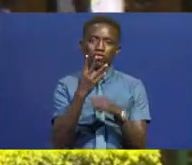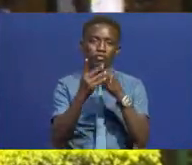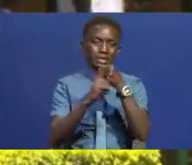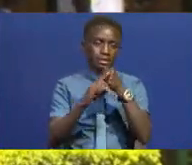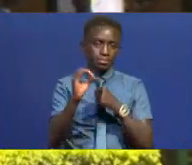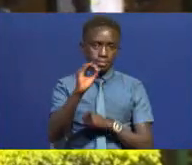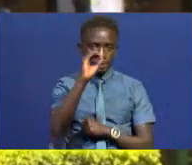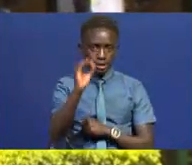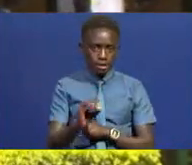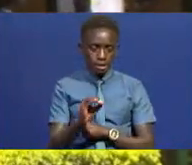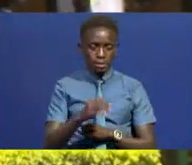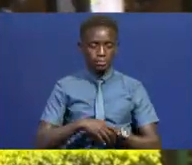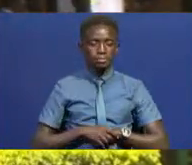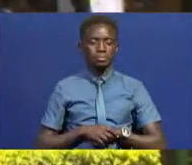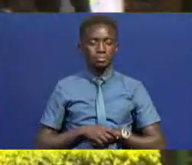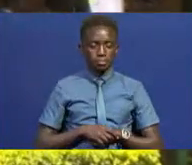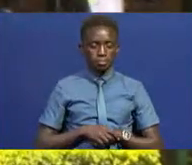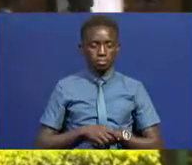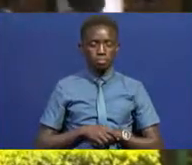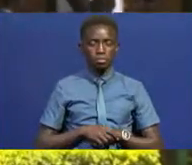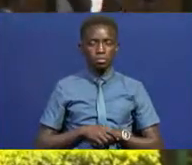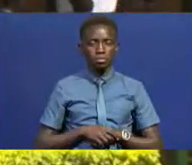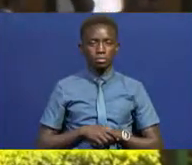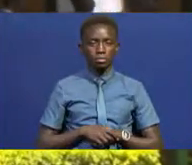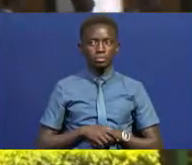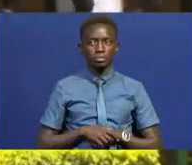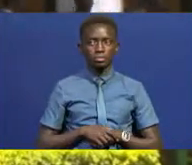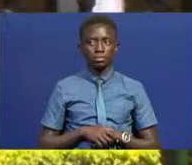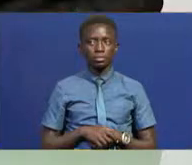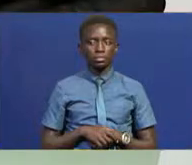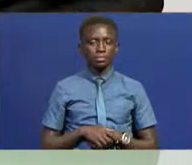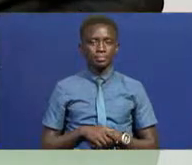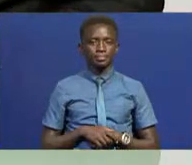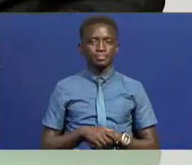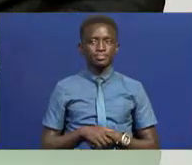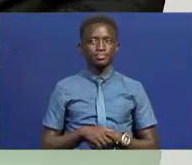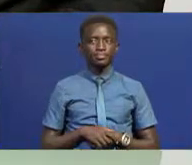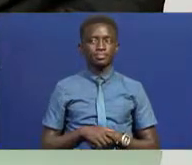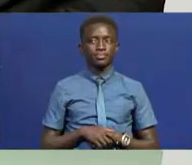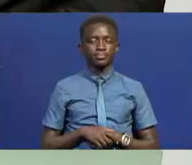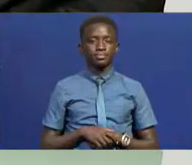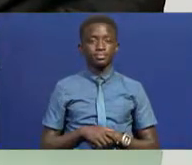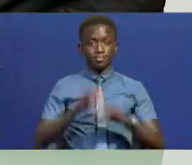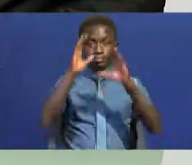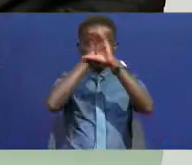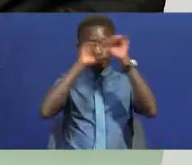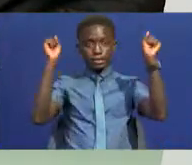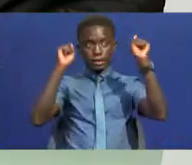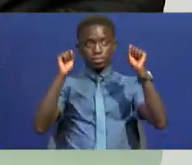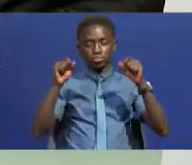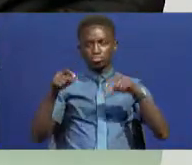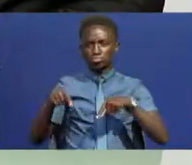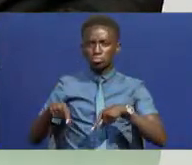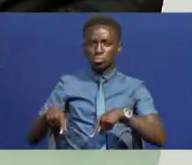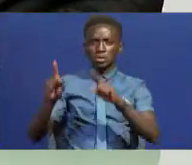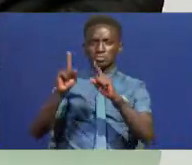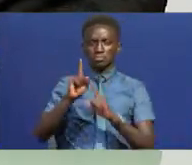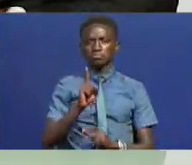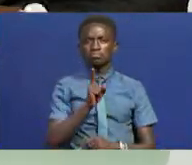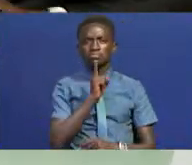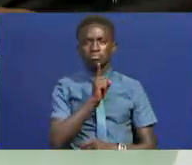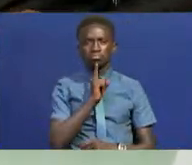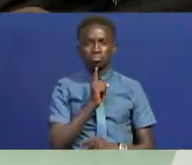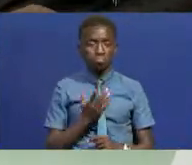Mayana, Prime Edition at the Bomas of Kenya, Nairobi. The president pronouncing himself, have